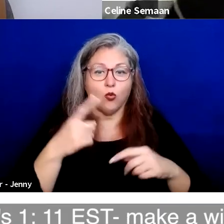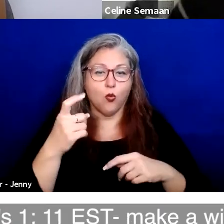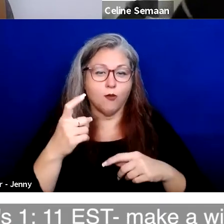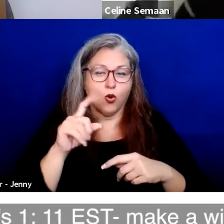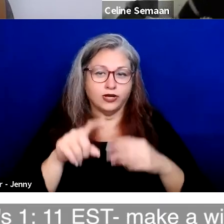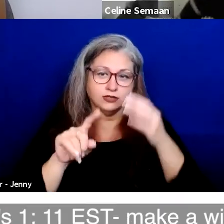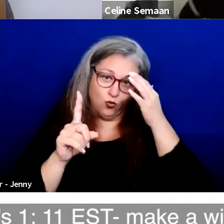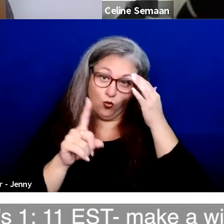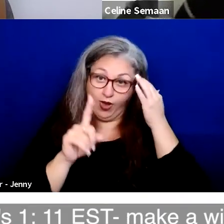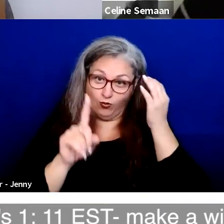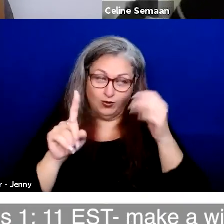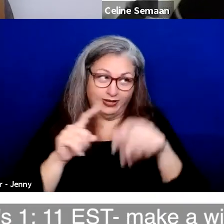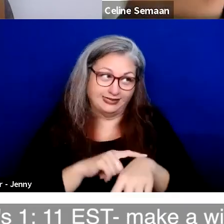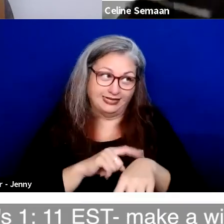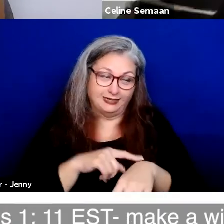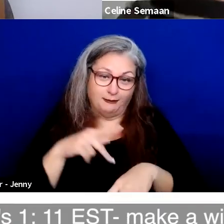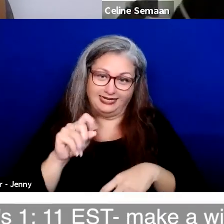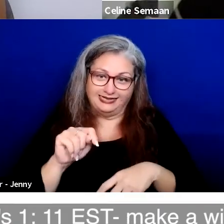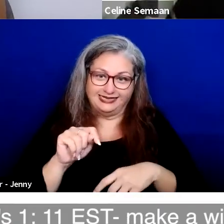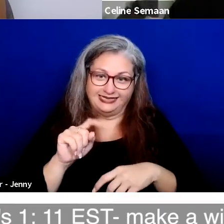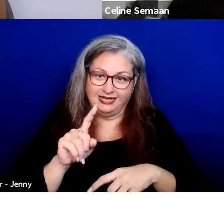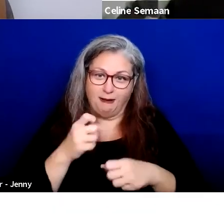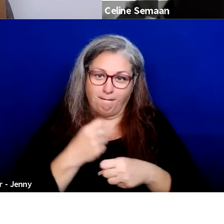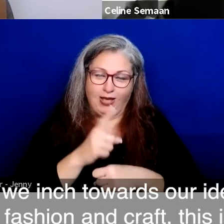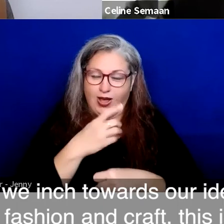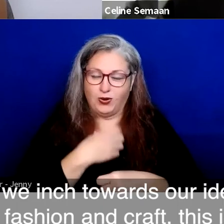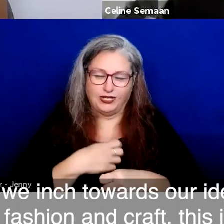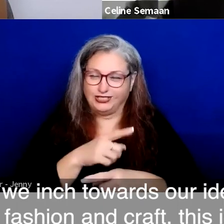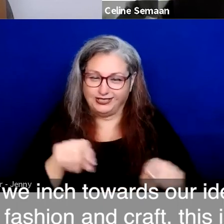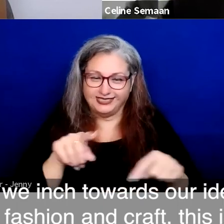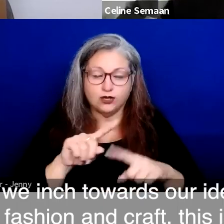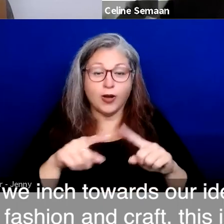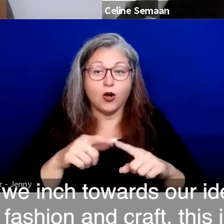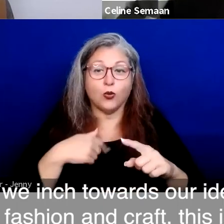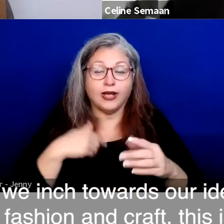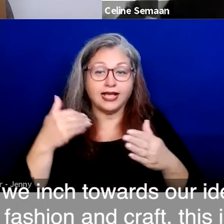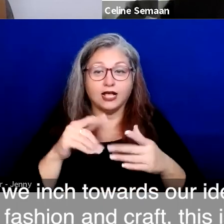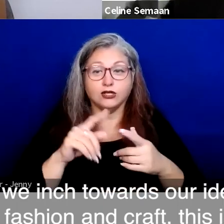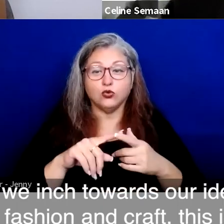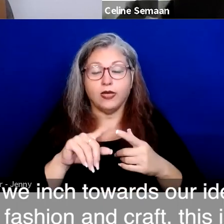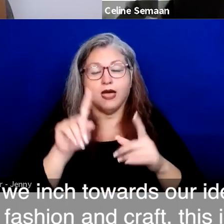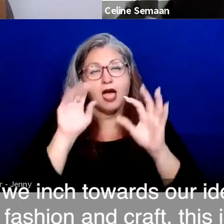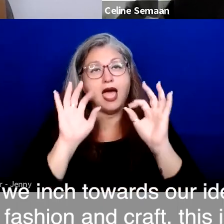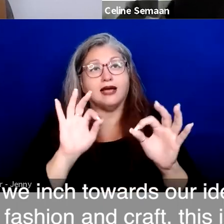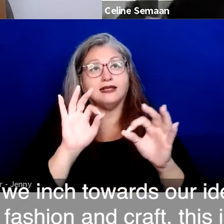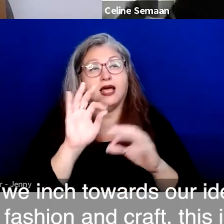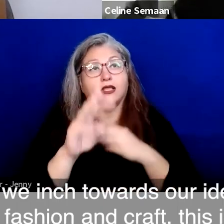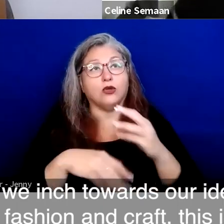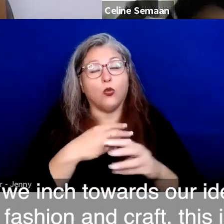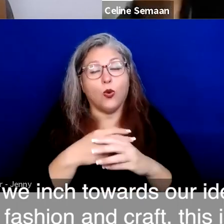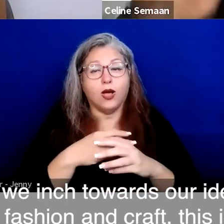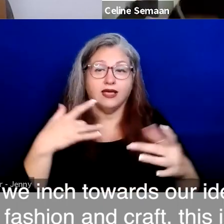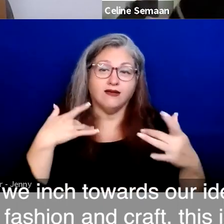It's 111. EST, make a wish, everybody. As we inch towards our ideal world where fashion